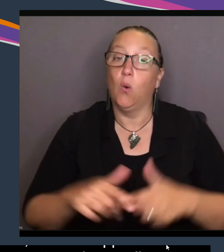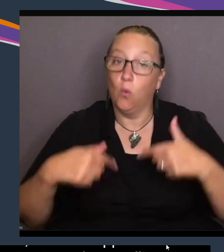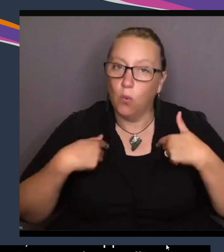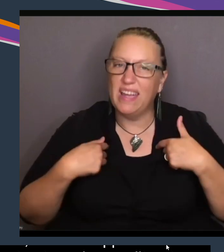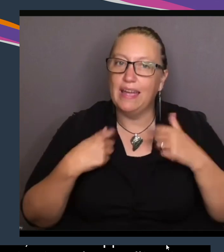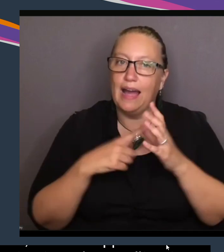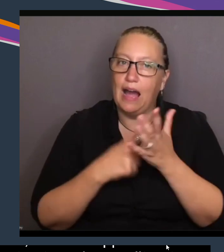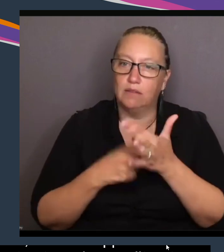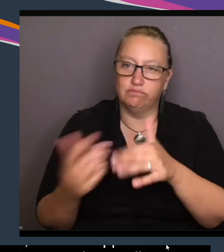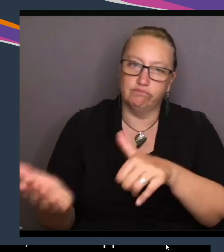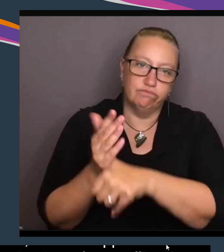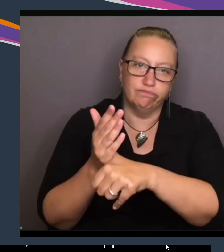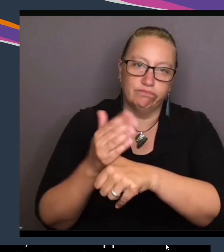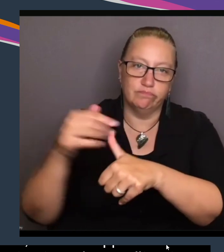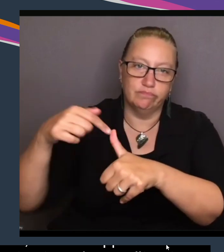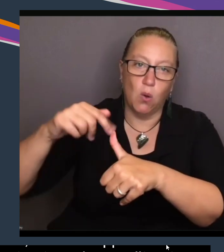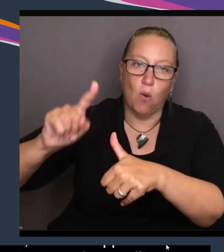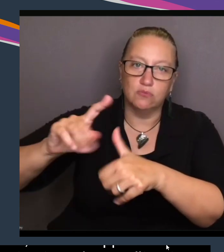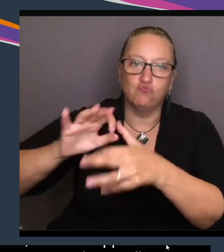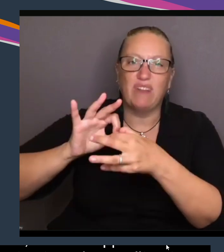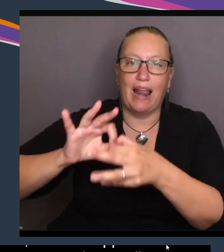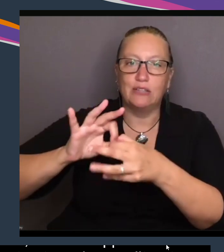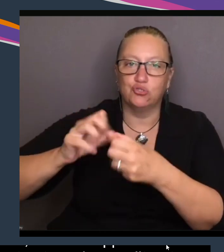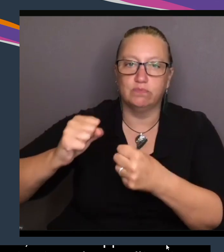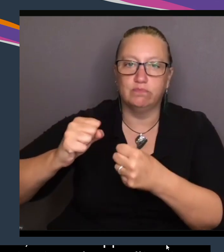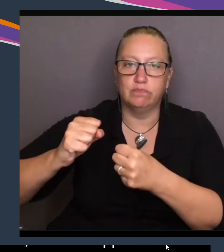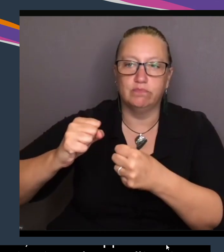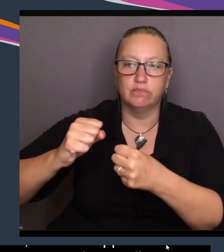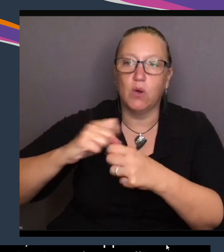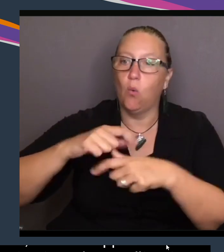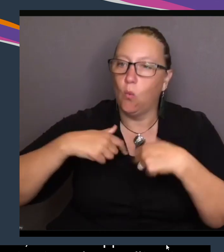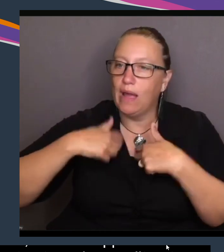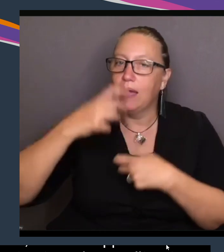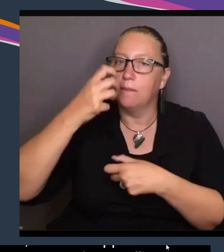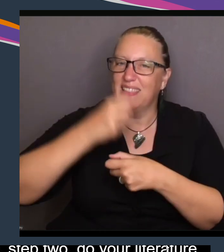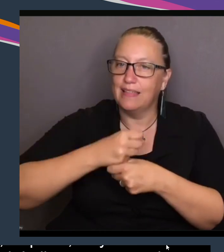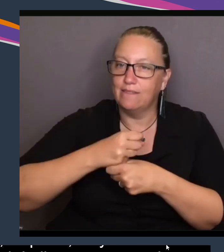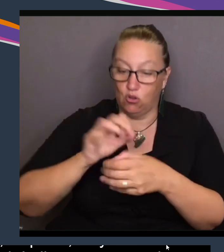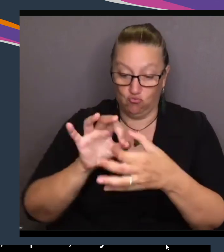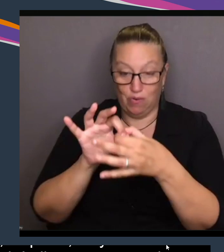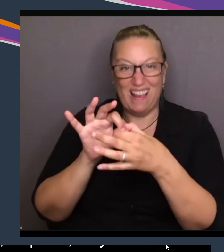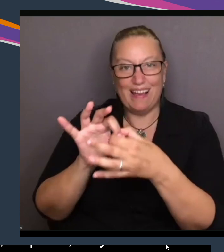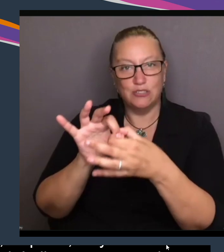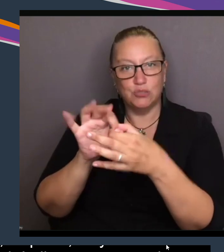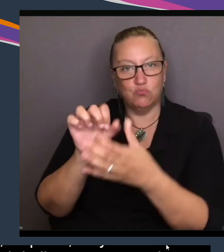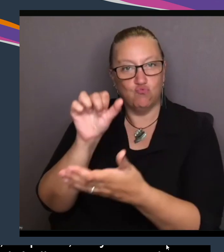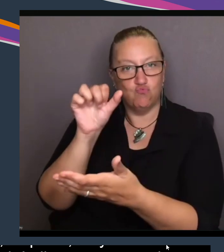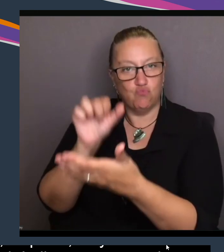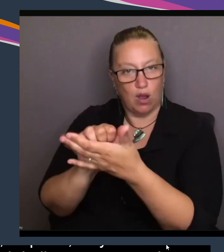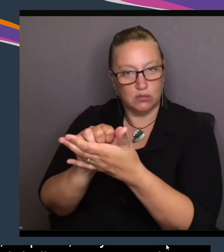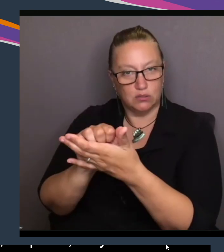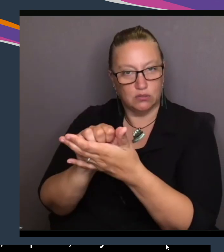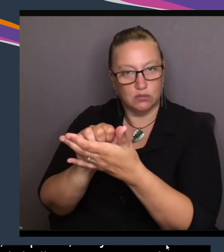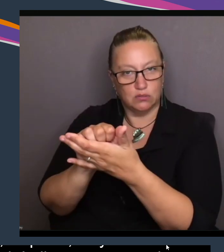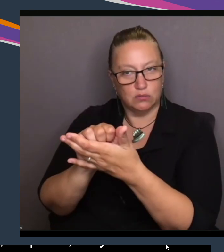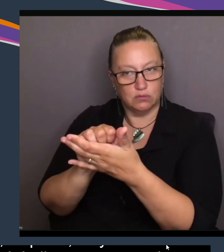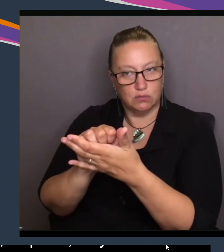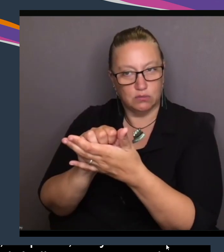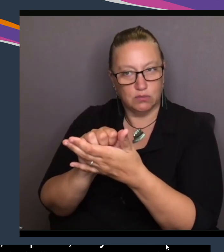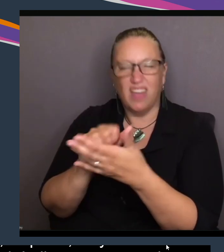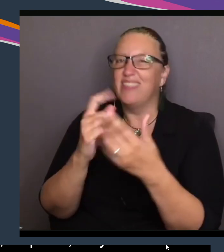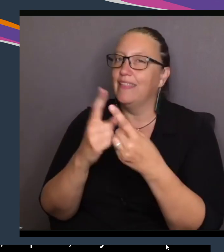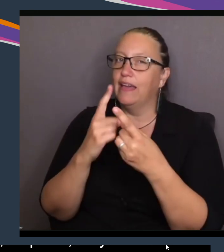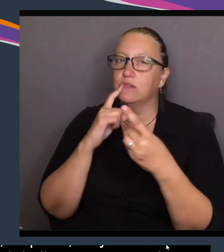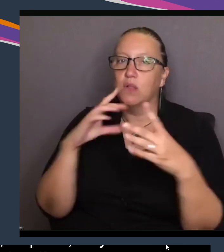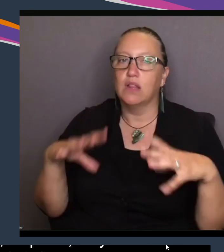And we kind of have a view of the world that if you get the relationship right, things will happen. So work